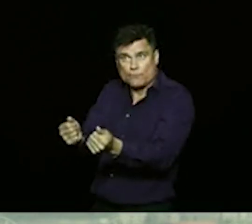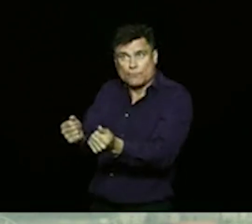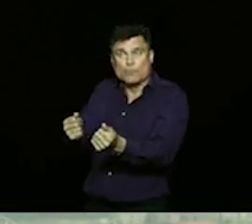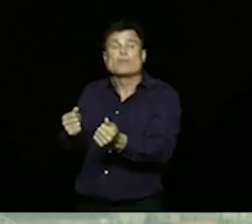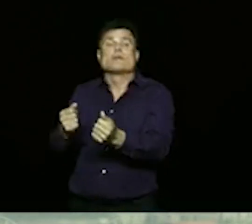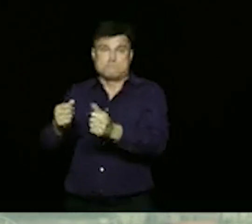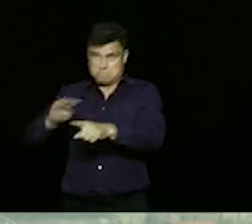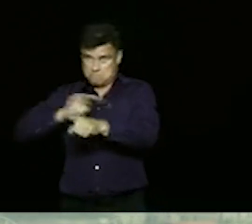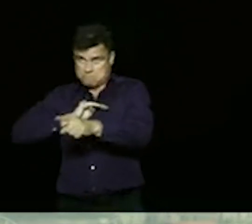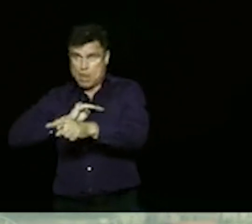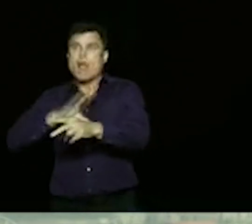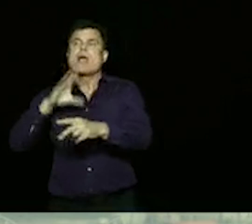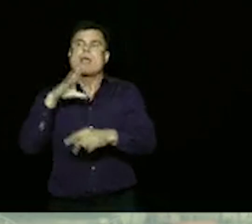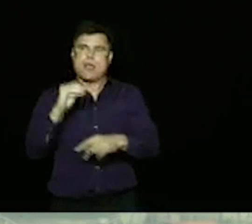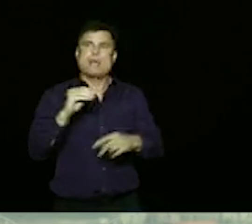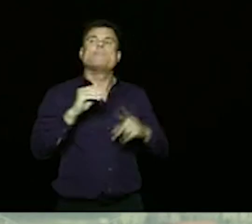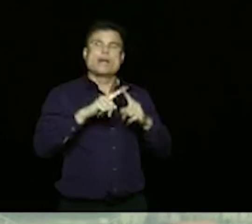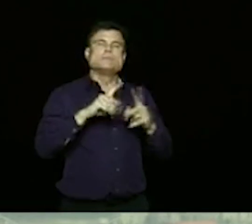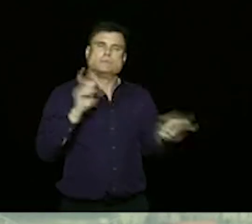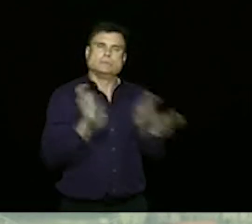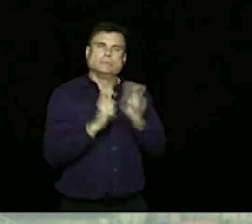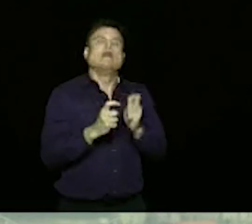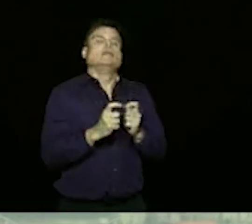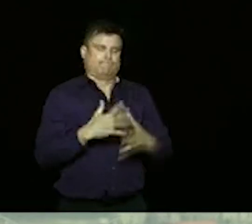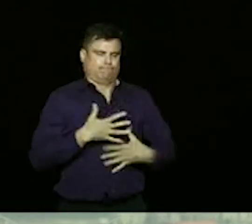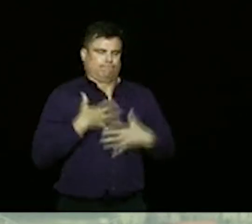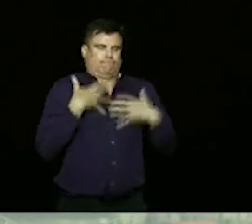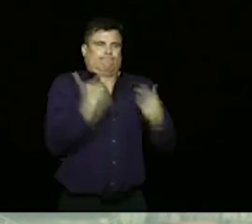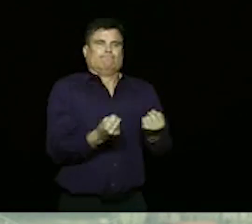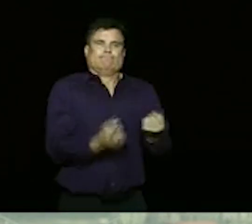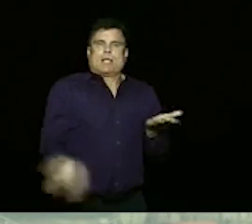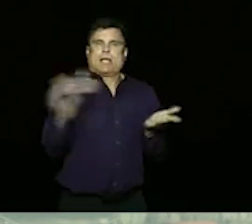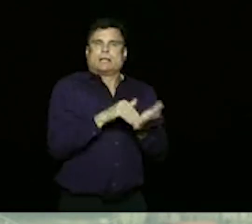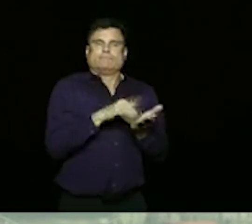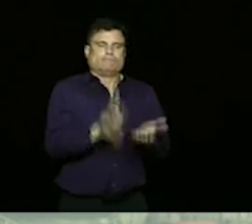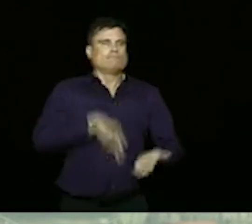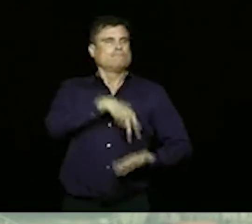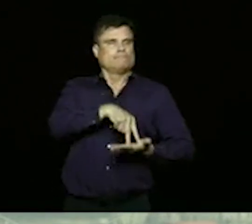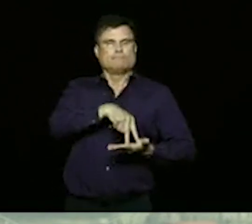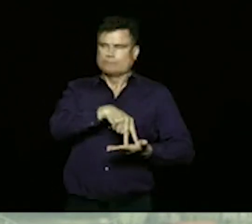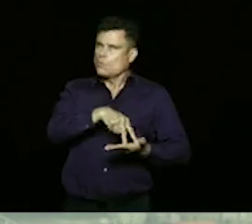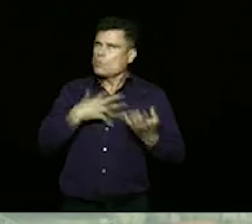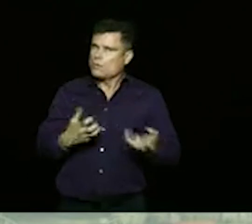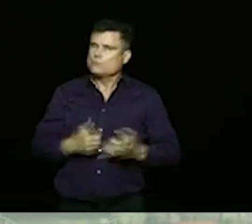Vaughn Palmer, Vancouver Sun. Good day, Minister. You've referred several times to a game. Am I